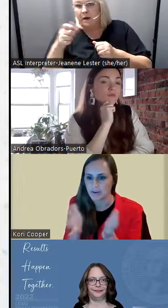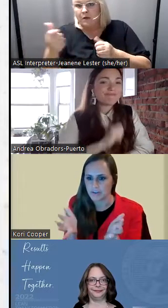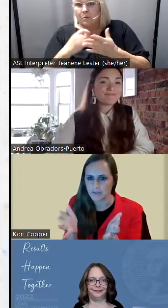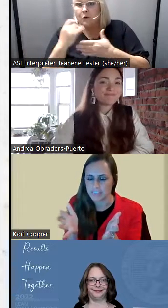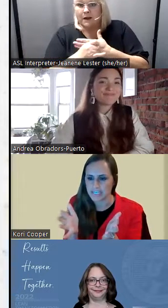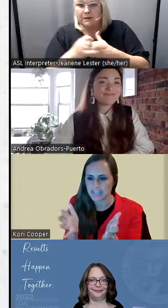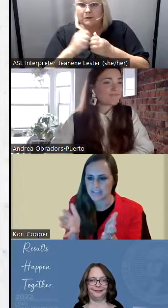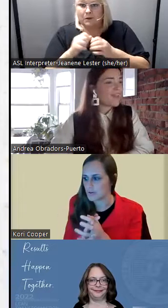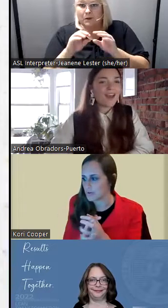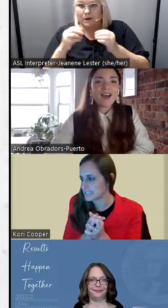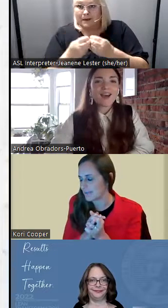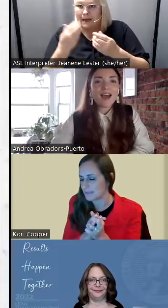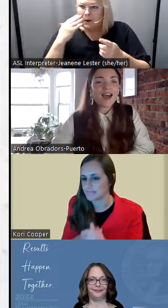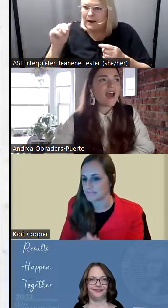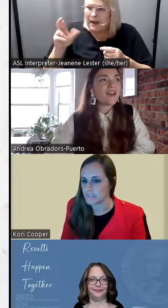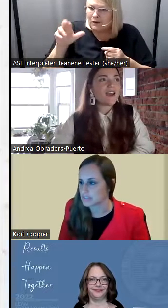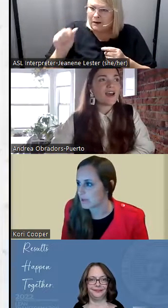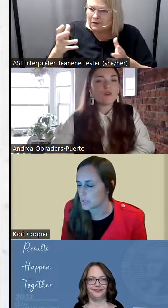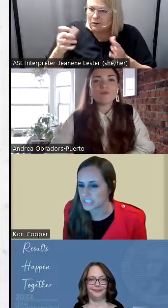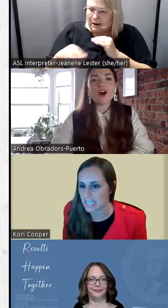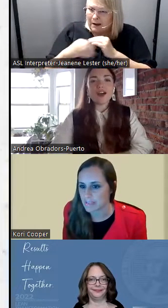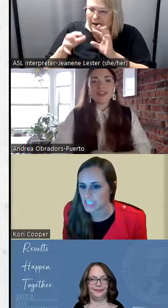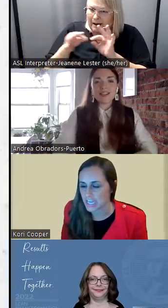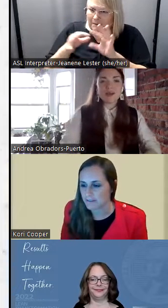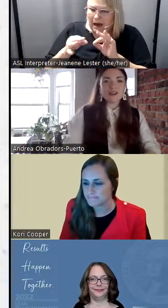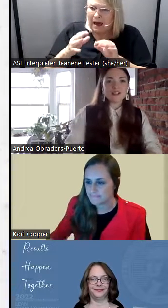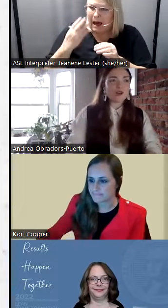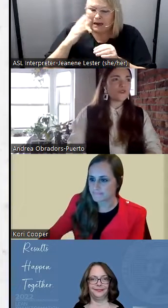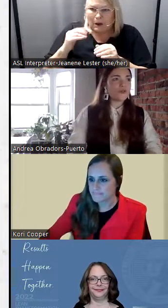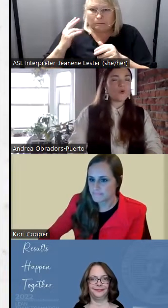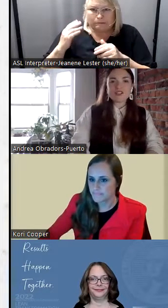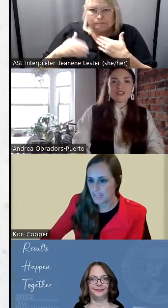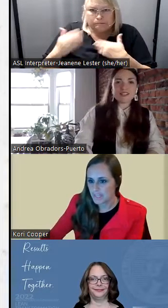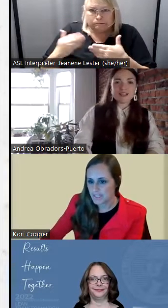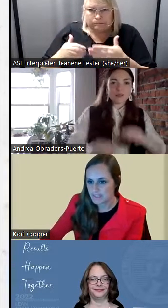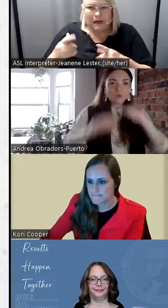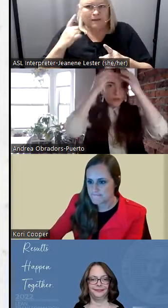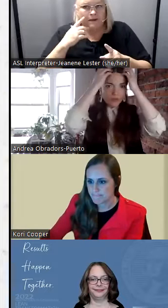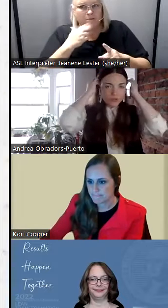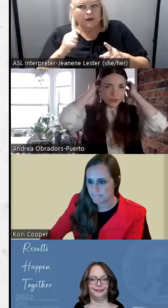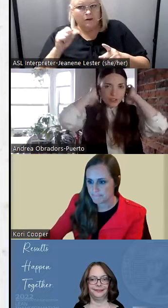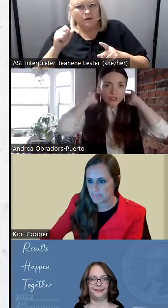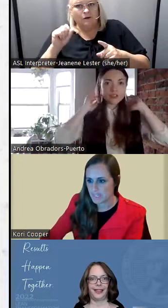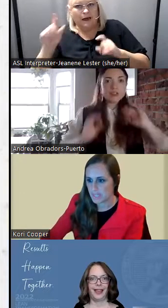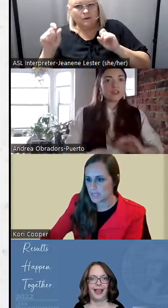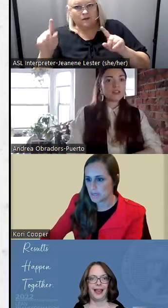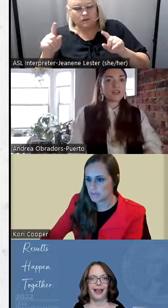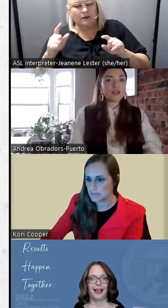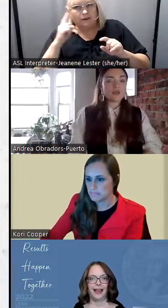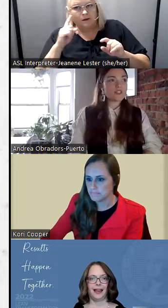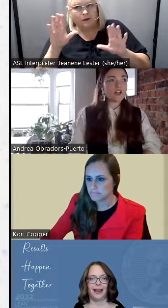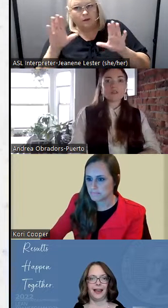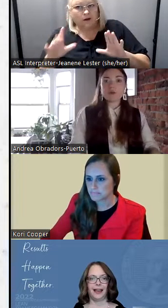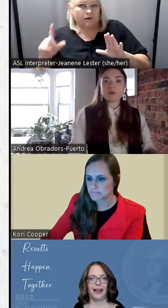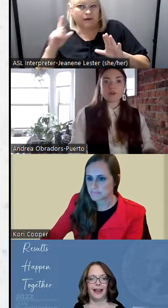I don't know, Andrea, if you want to say anything else. I know we're at time, and I think it's better to go to questions. I think it would be wonderful to hear